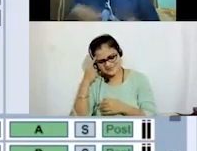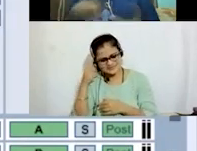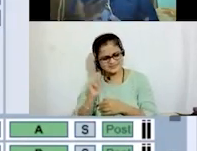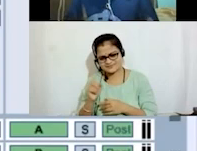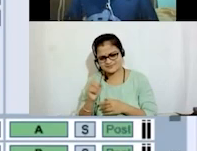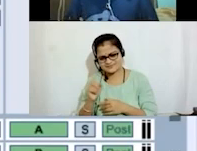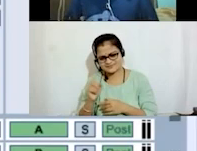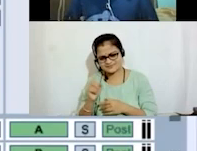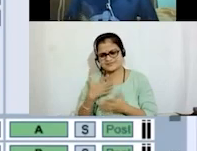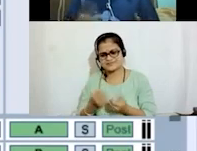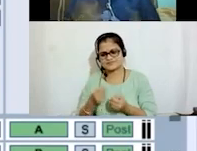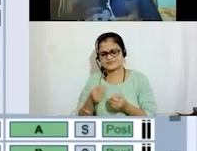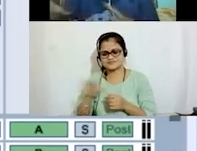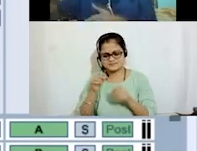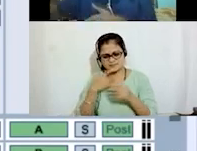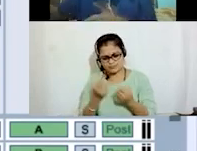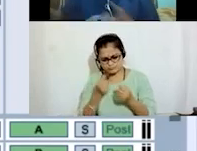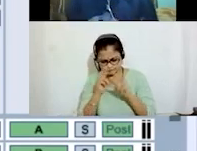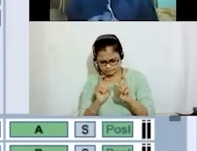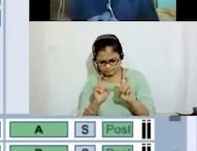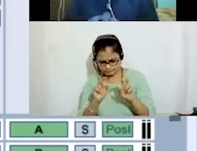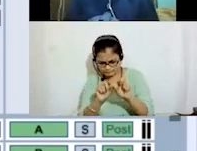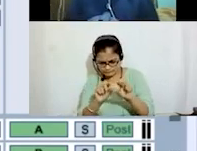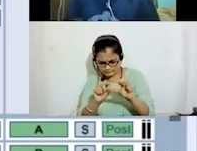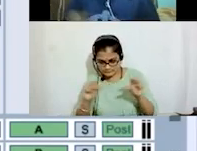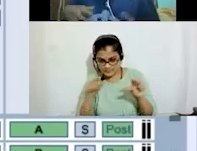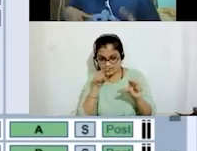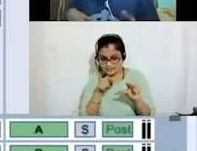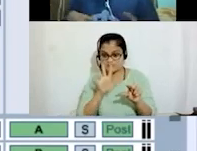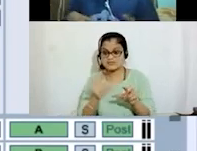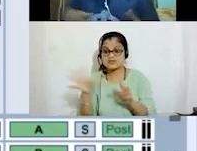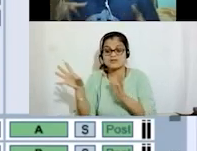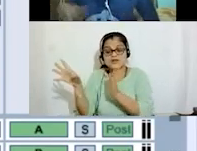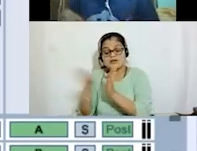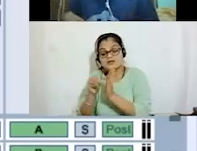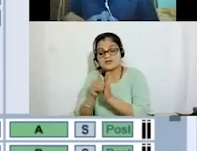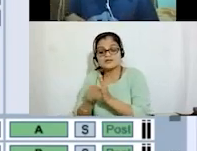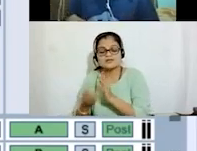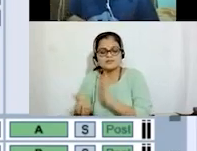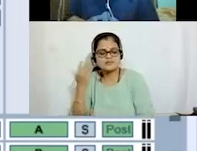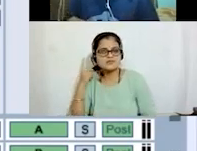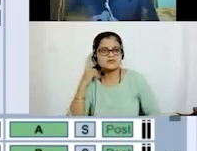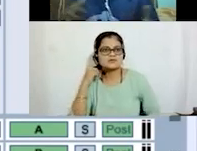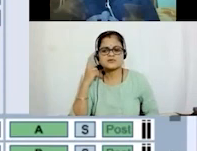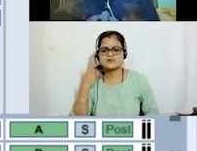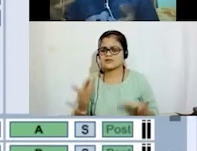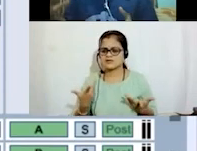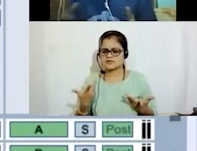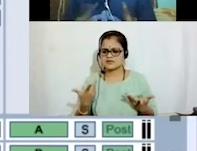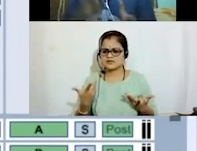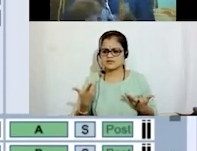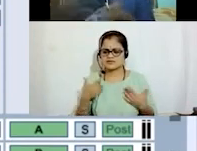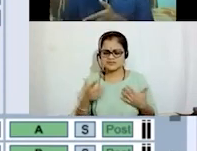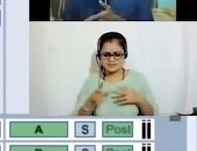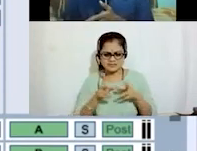rather sense out and play music with it was because the records got so noisy at times that I was not able